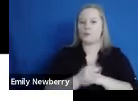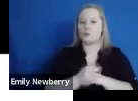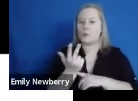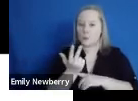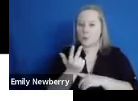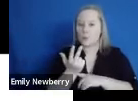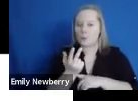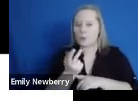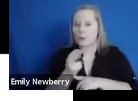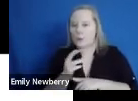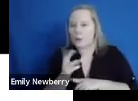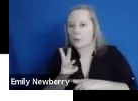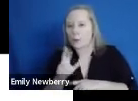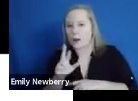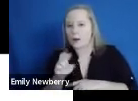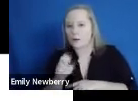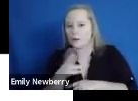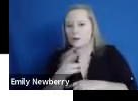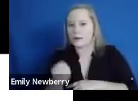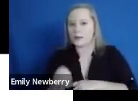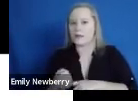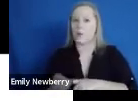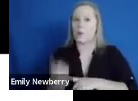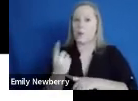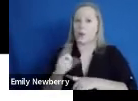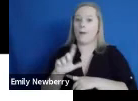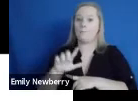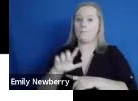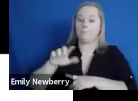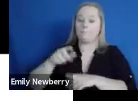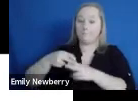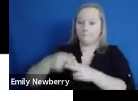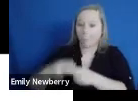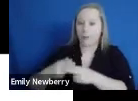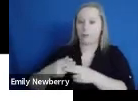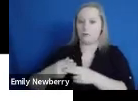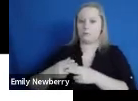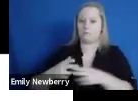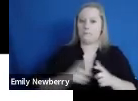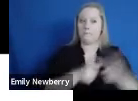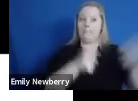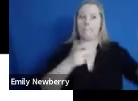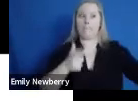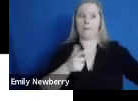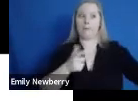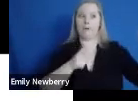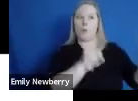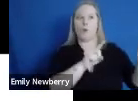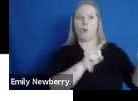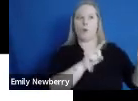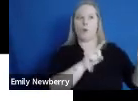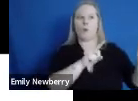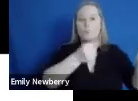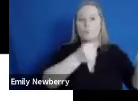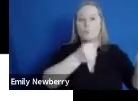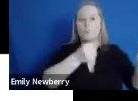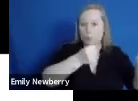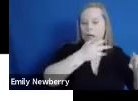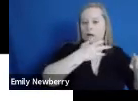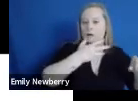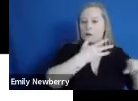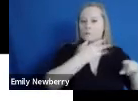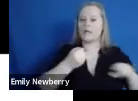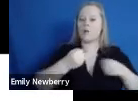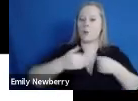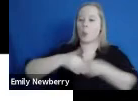in 1-ton bales. A majority of the big bales go to dairy farms. We also have local